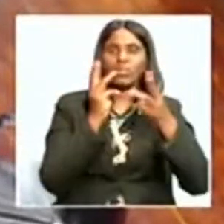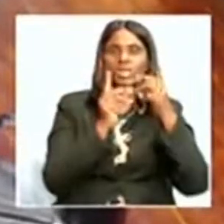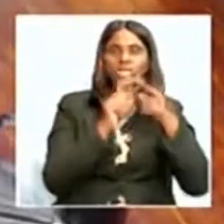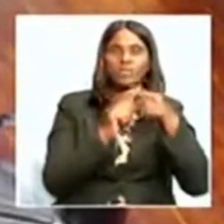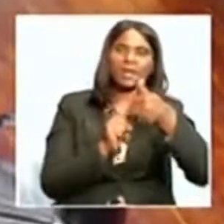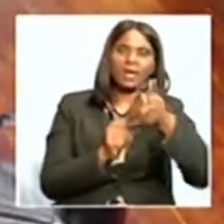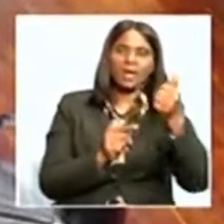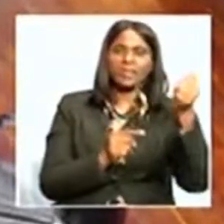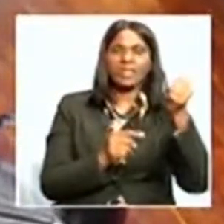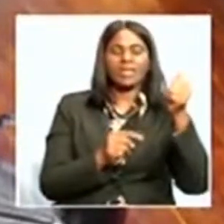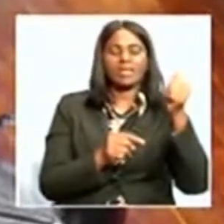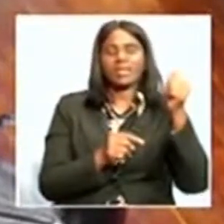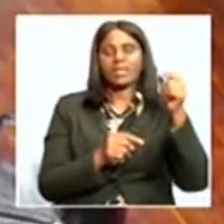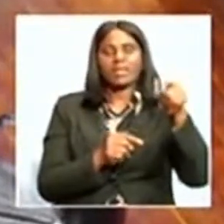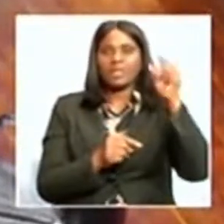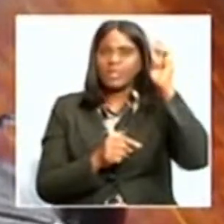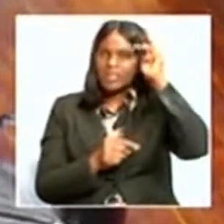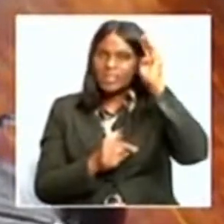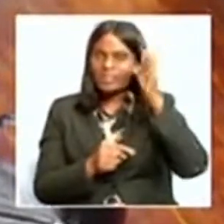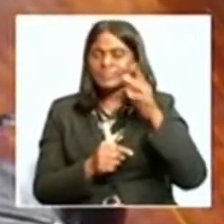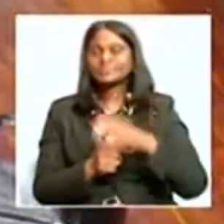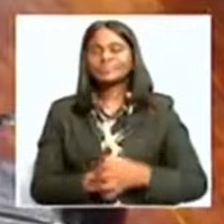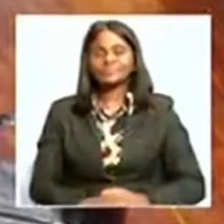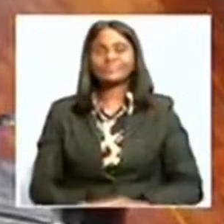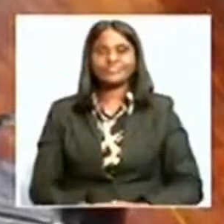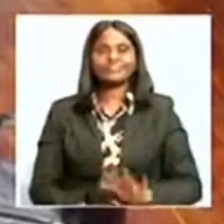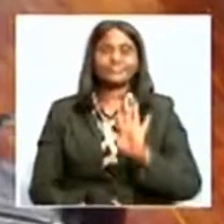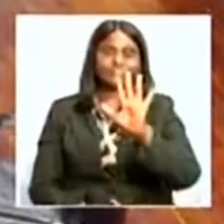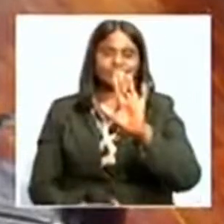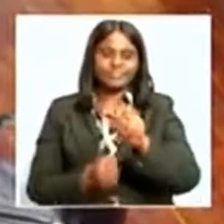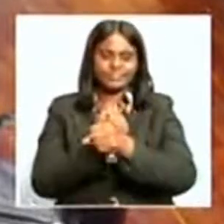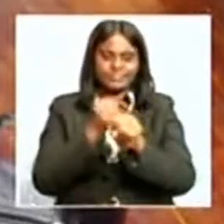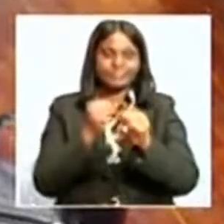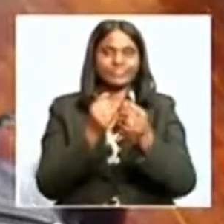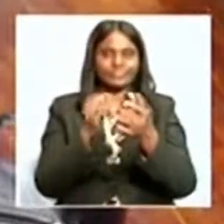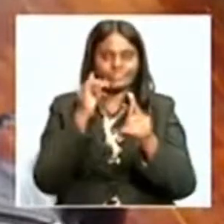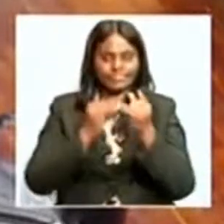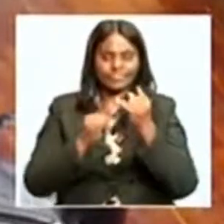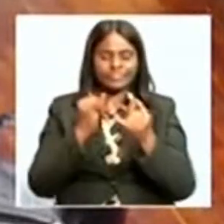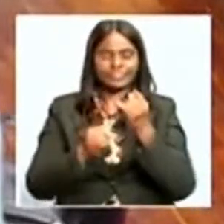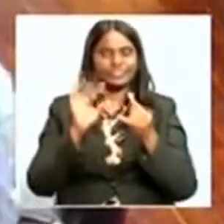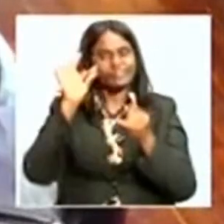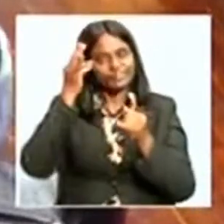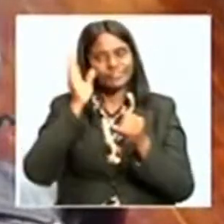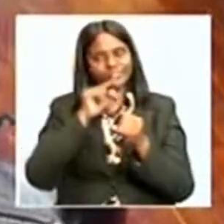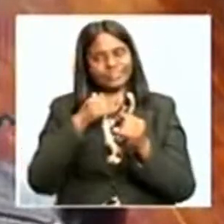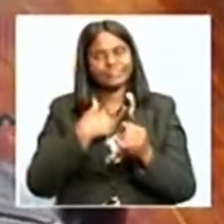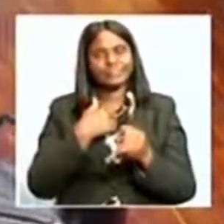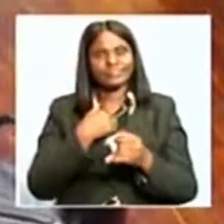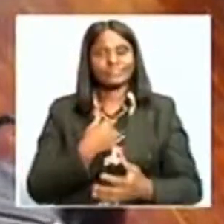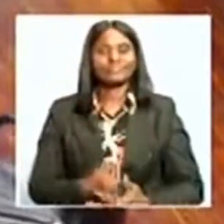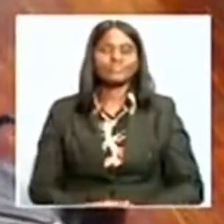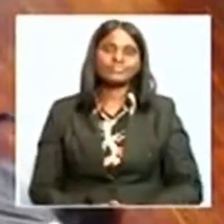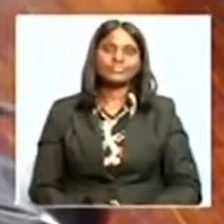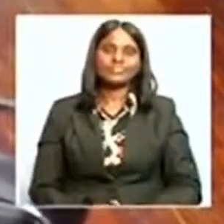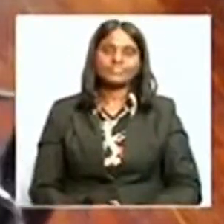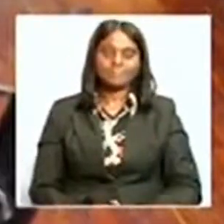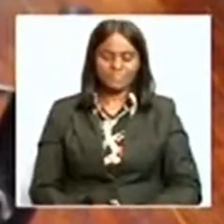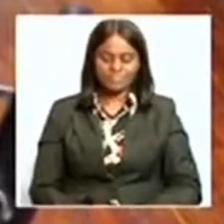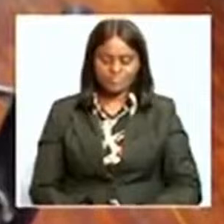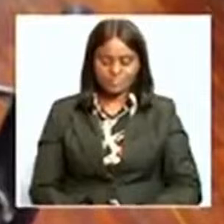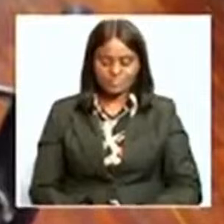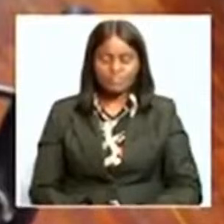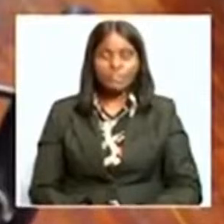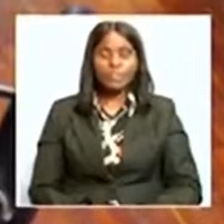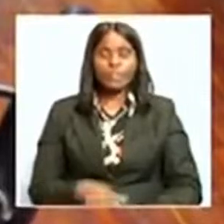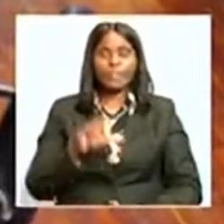the respective line ministers? Yeah. So we'll deal with that one as we end. Yes, I've taken note of that. Honorable Smushi. Yeah,